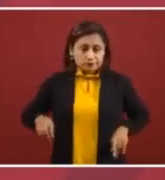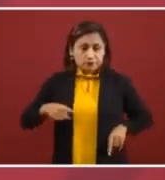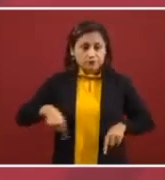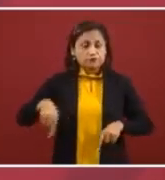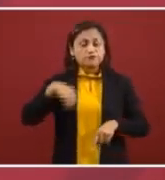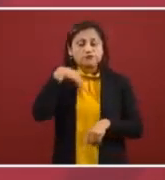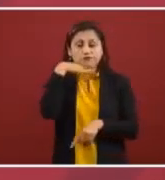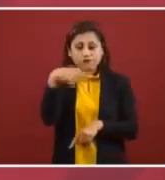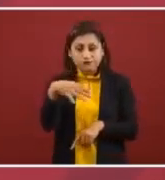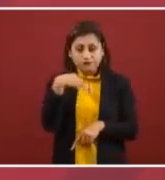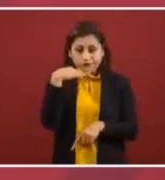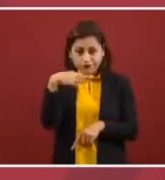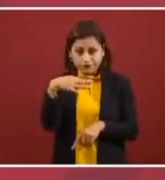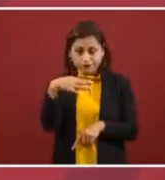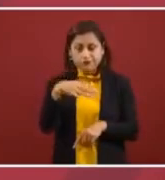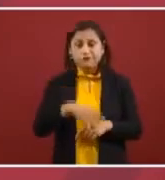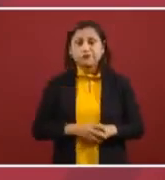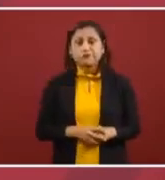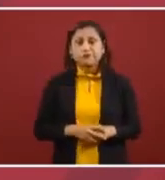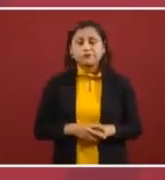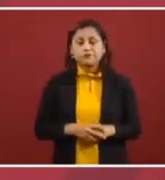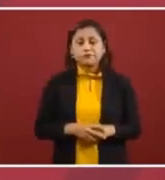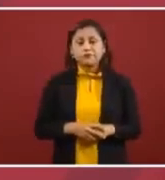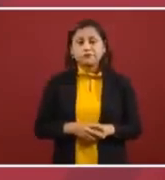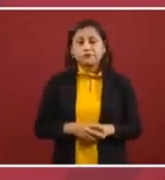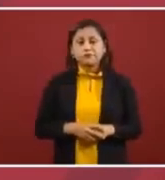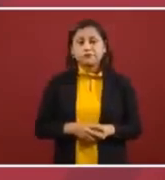the corrupt ones,